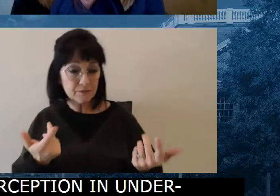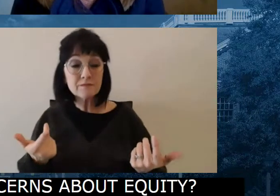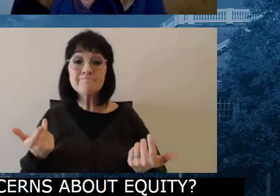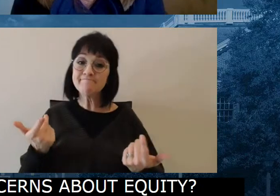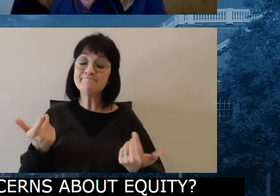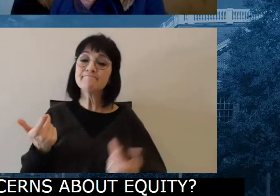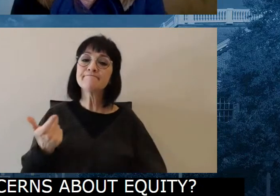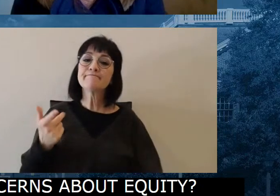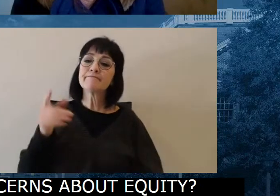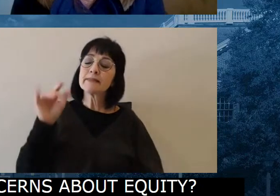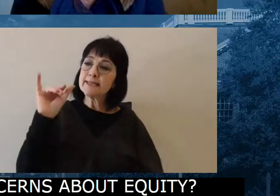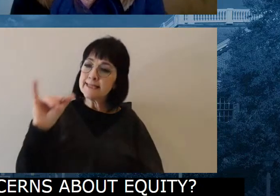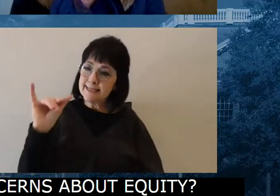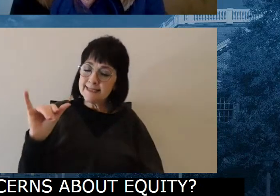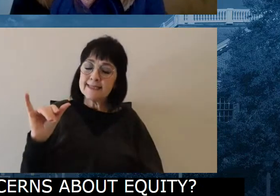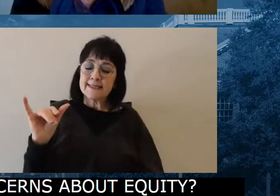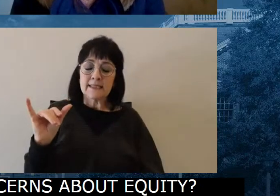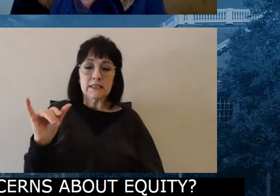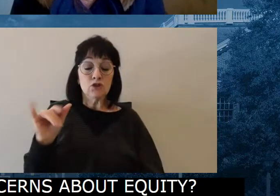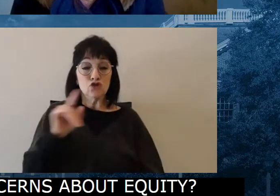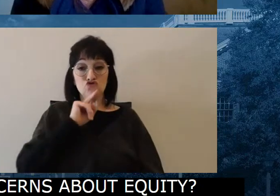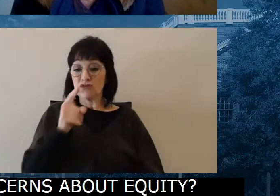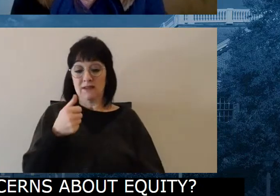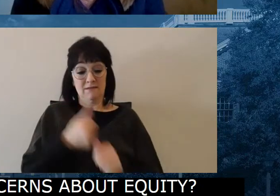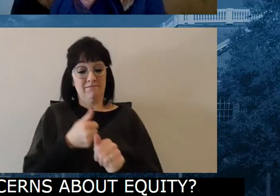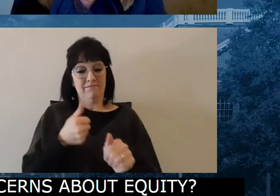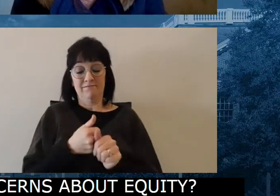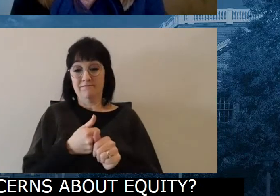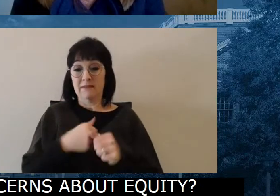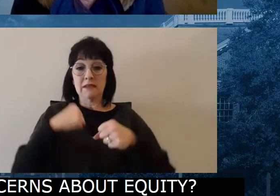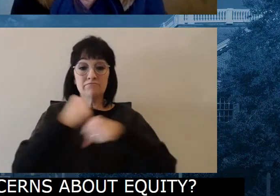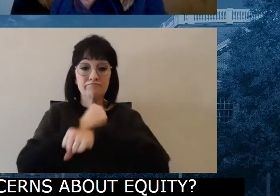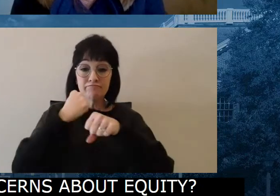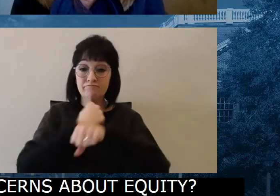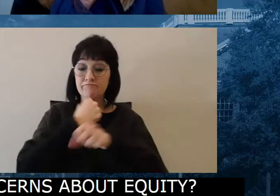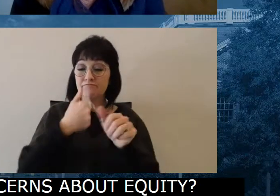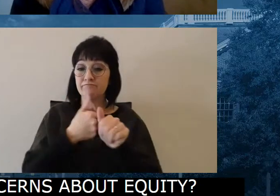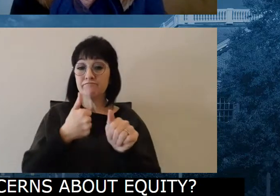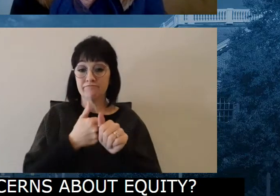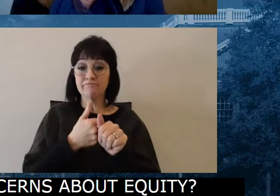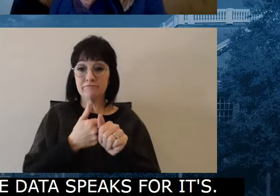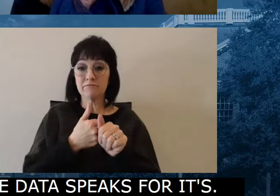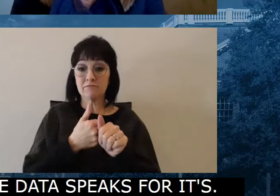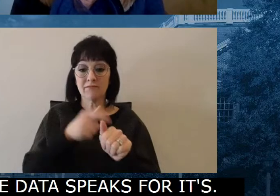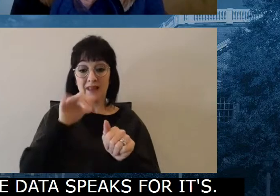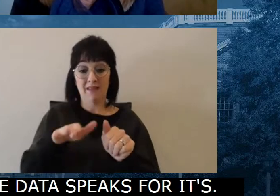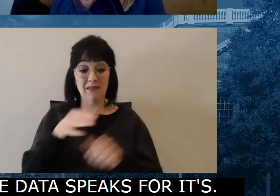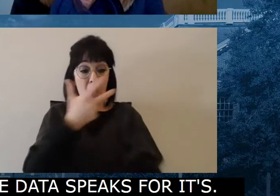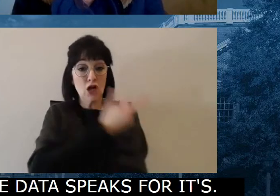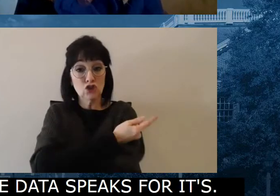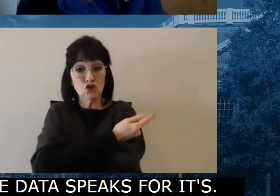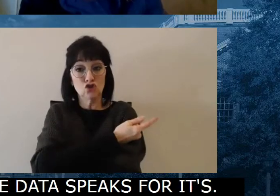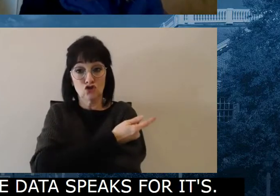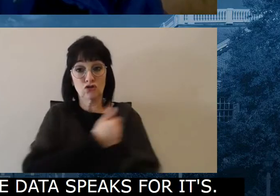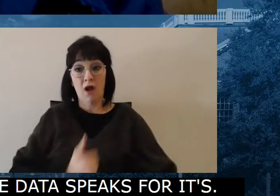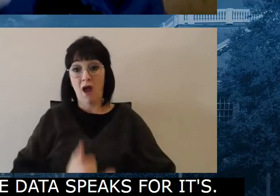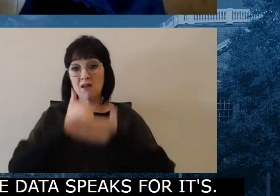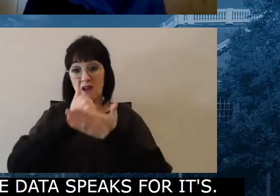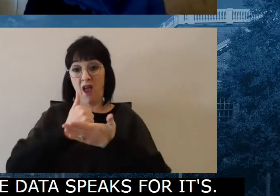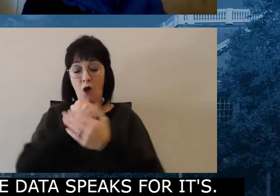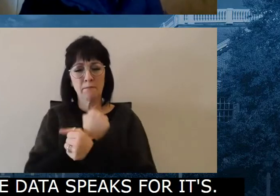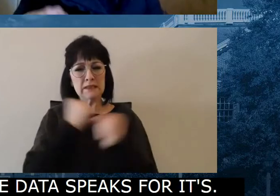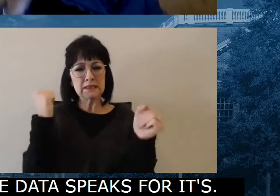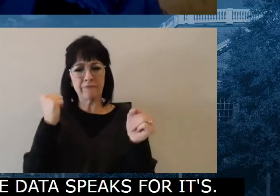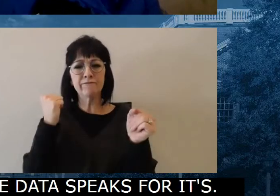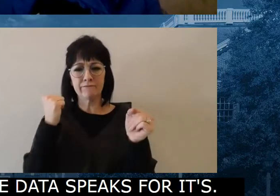efficacy for hospitalization and deaths, the number one thing that we think about. It's been tested, obviously,